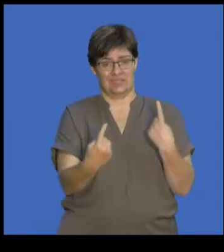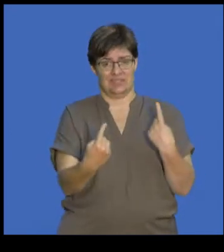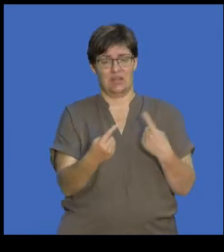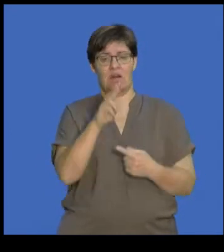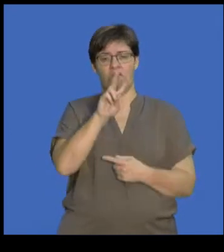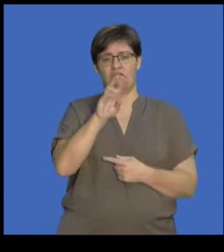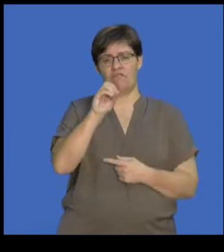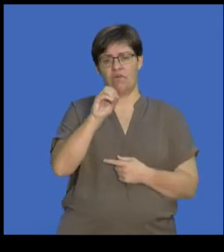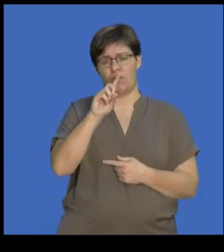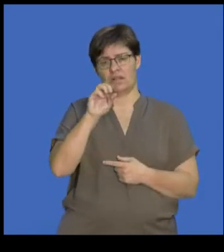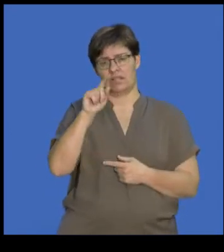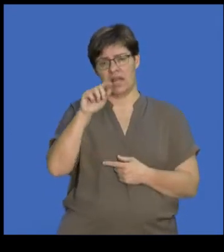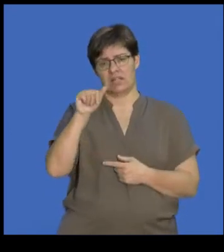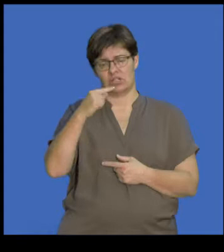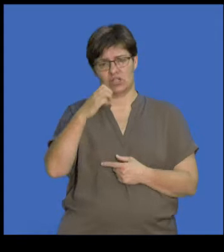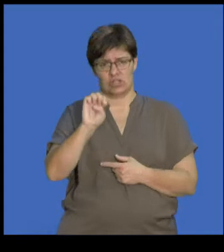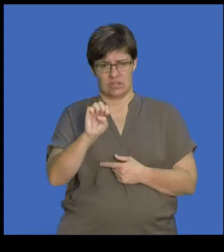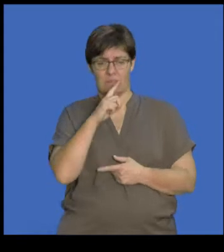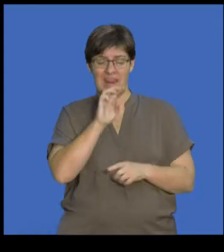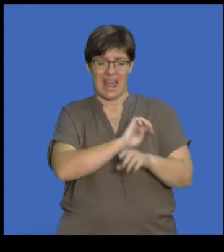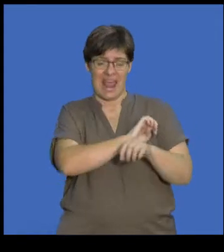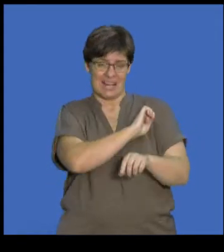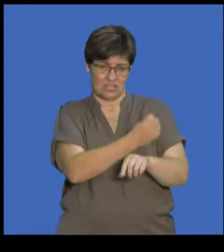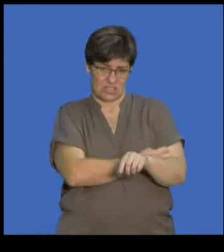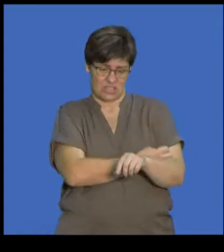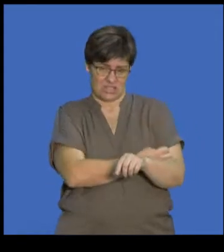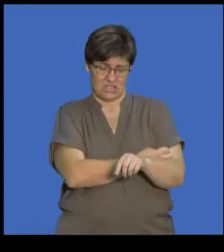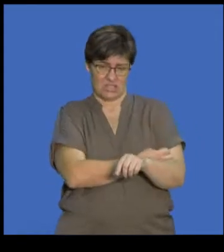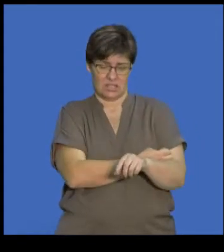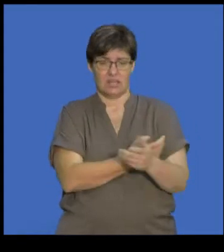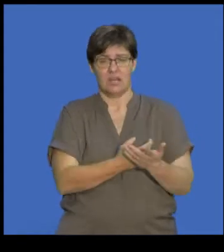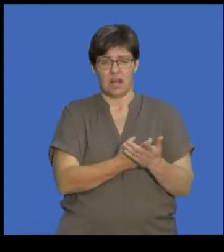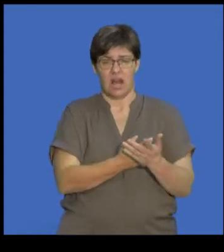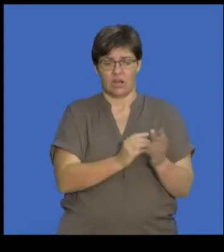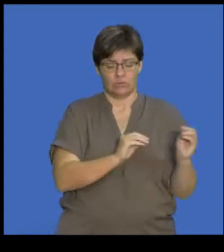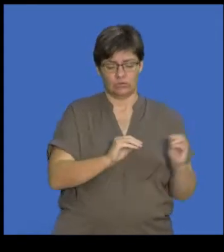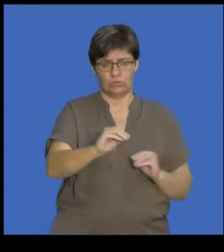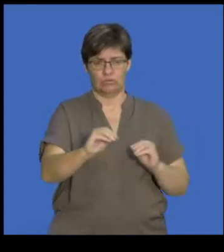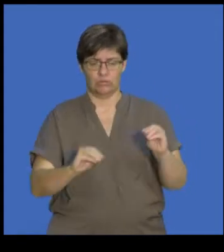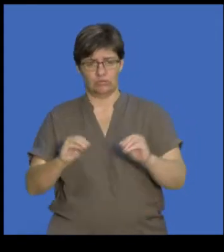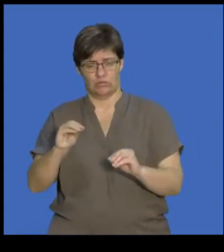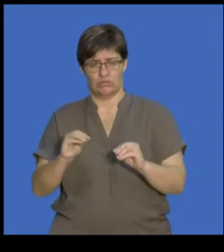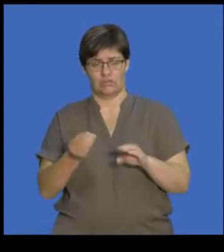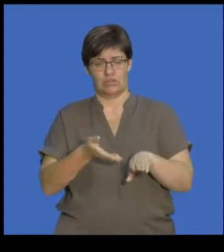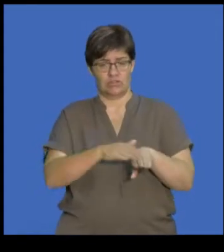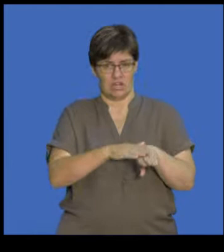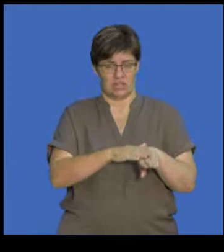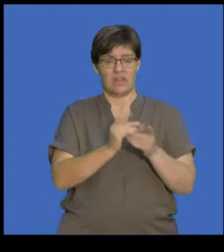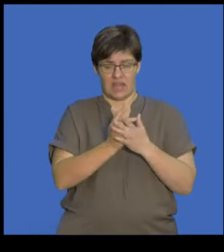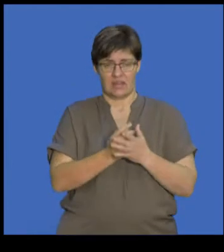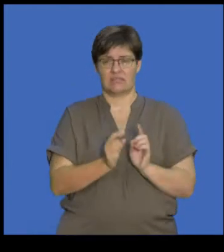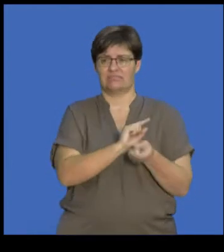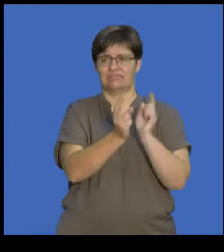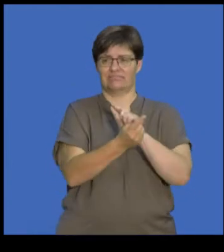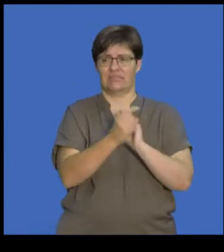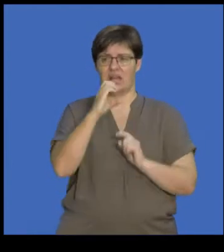which is voltage, that has a lot to do with energy and work done in moving the charges, which ultimately become the